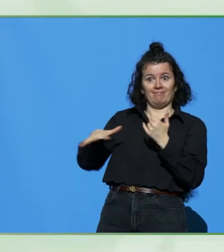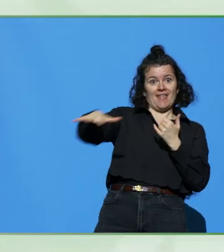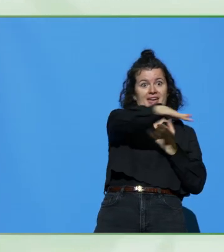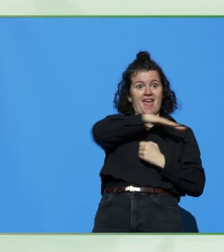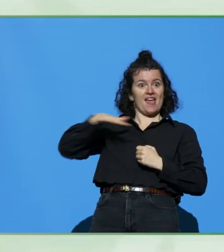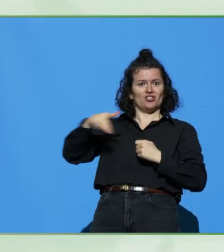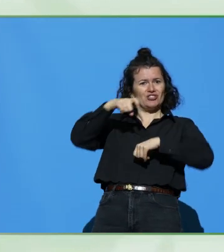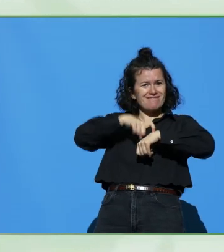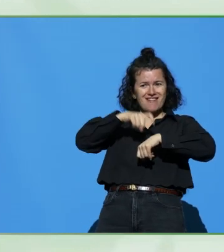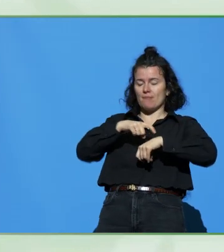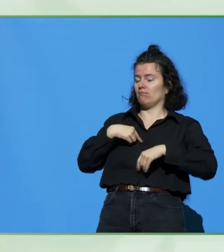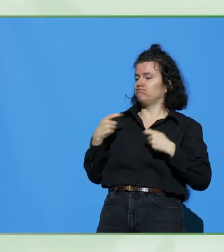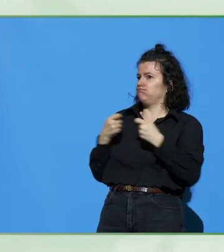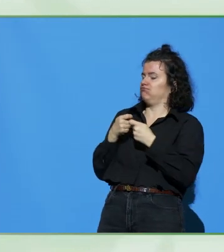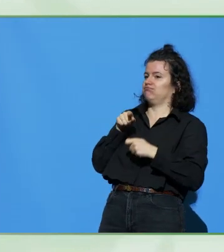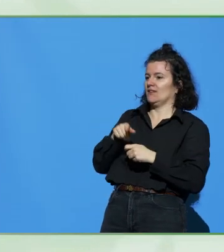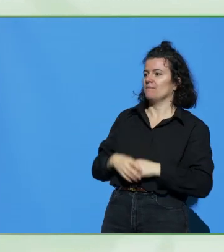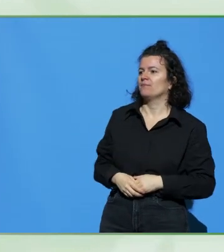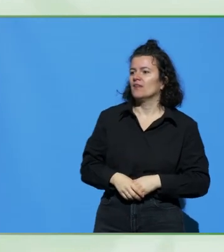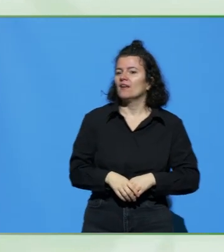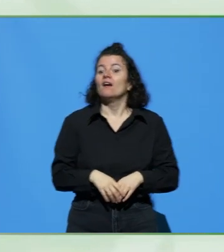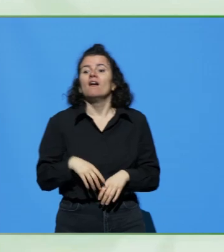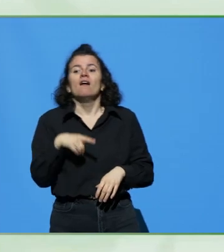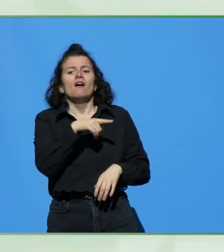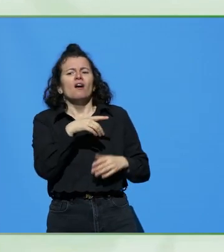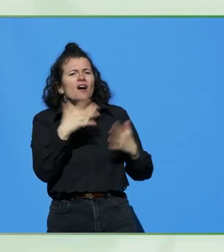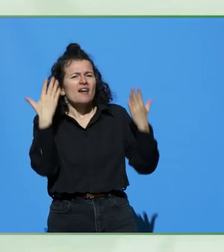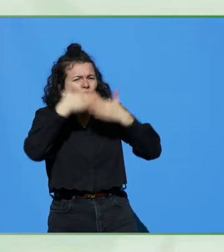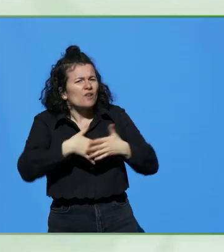is happening tonight? Everybody knows, right?